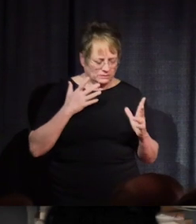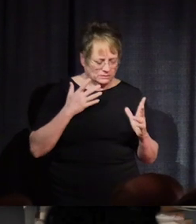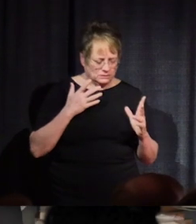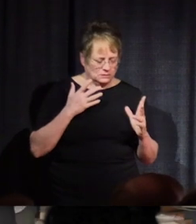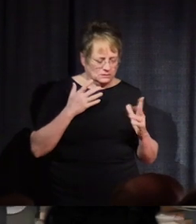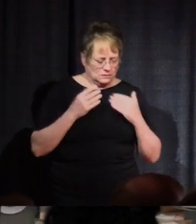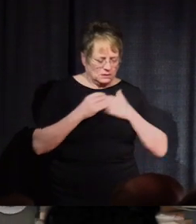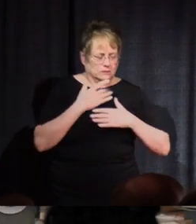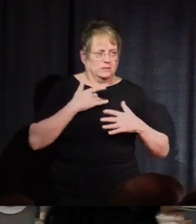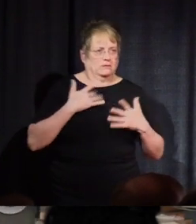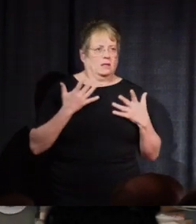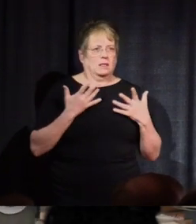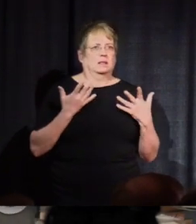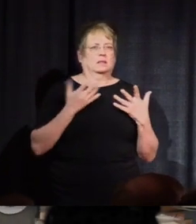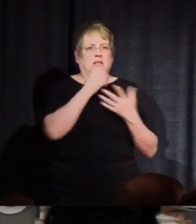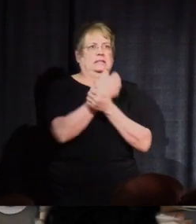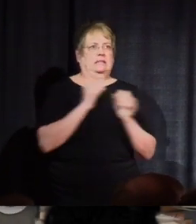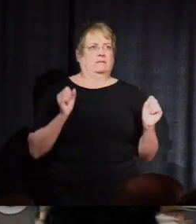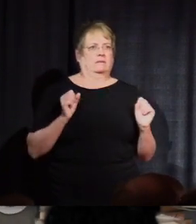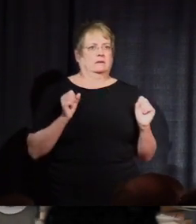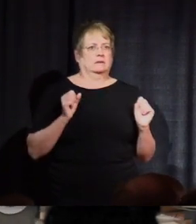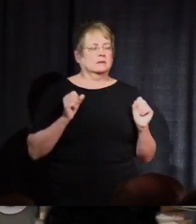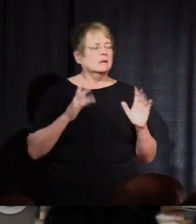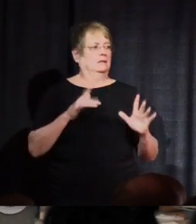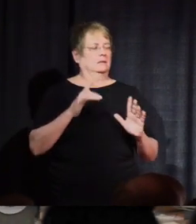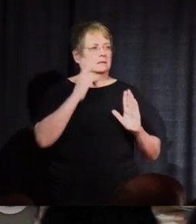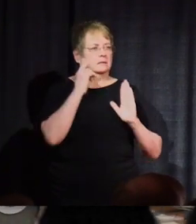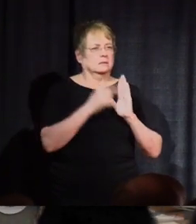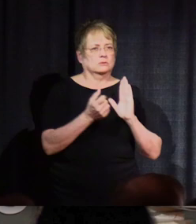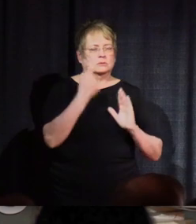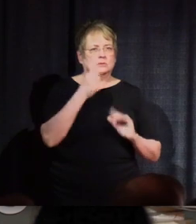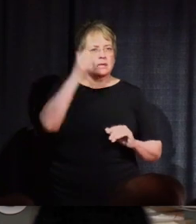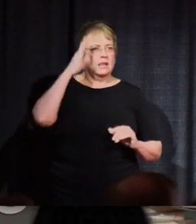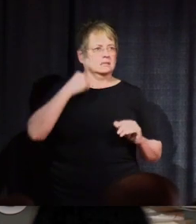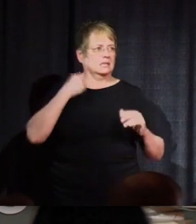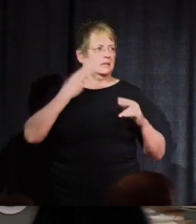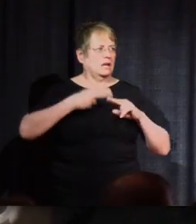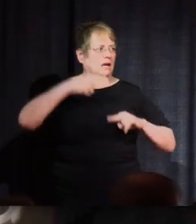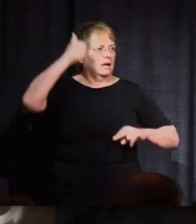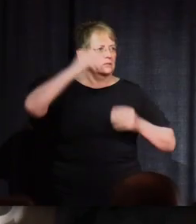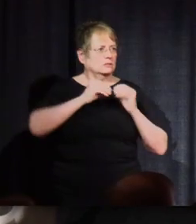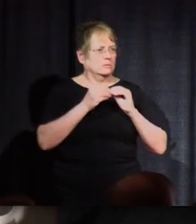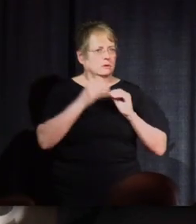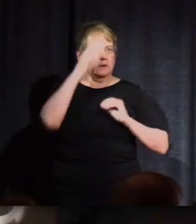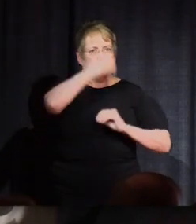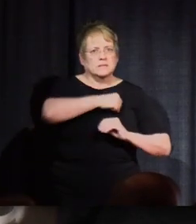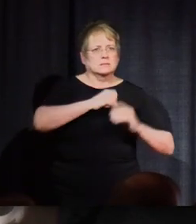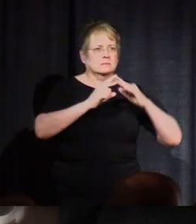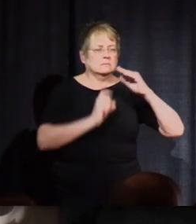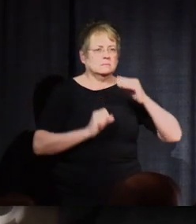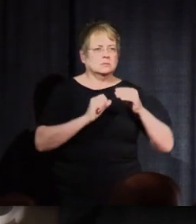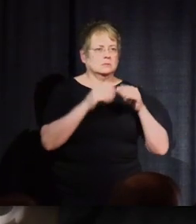safety as i realized that alaska has the highest rate of missing persons in the united states it's three